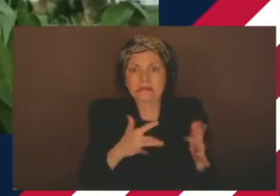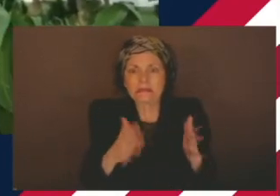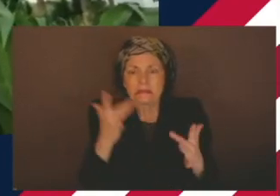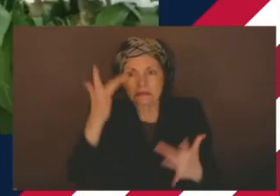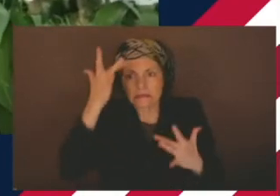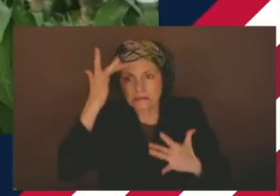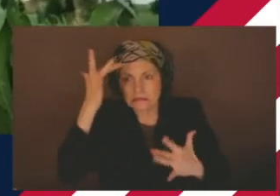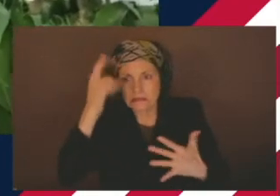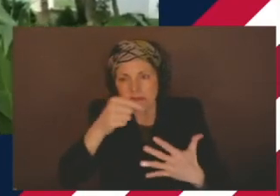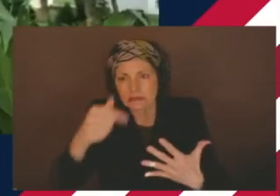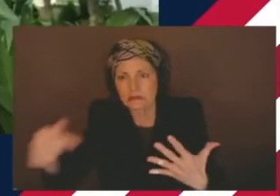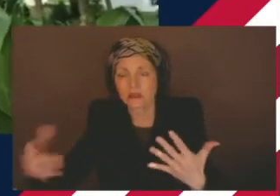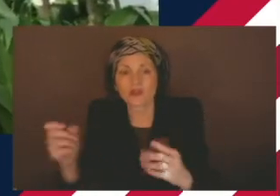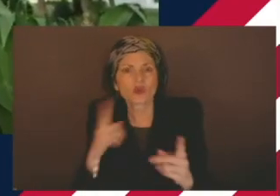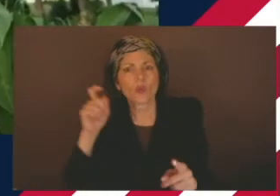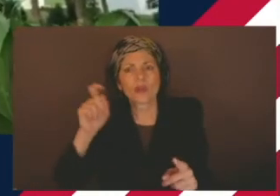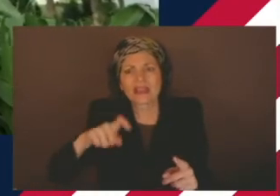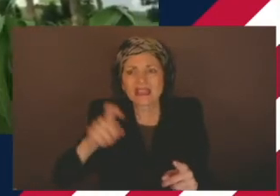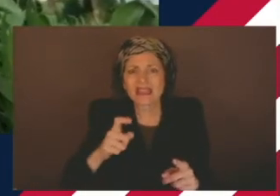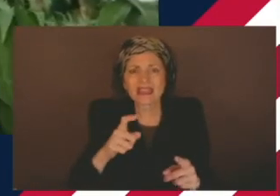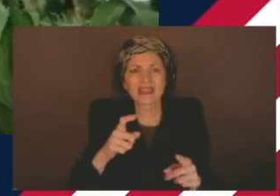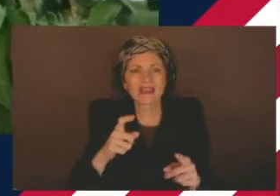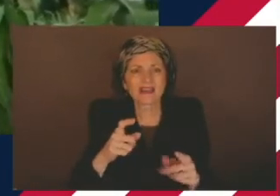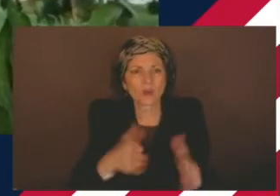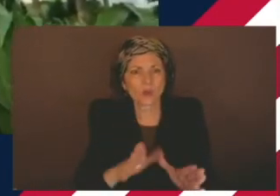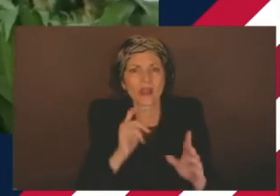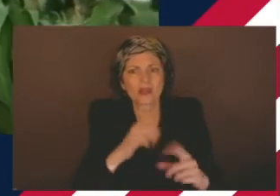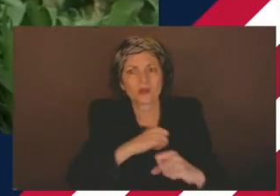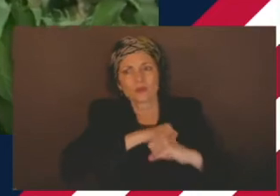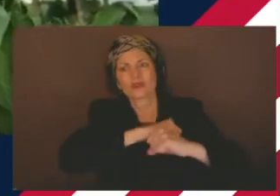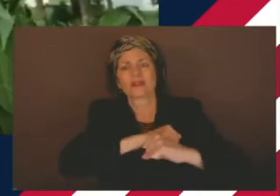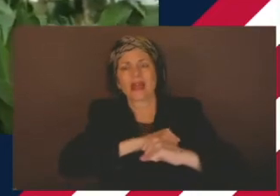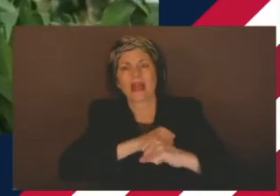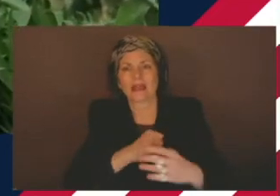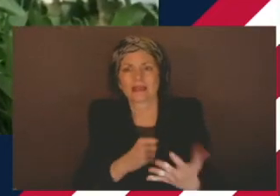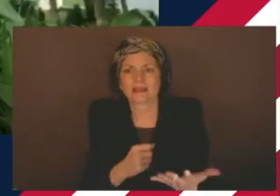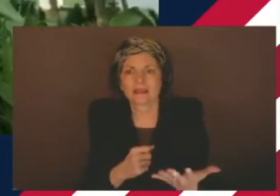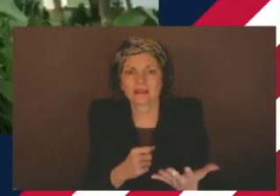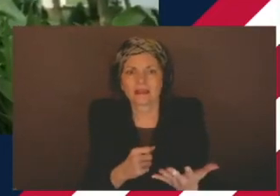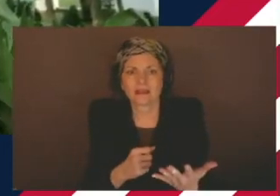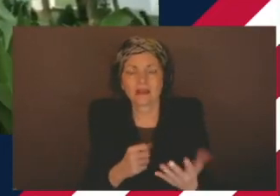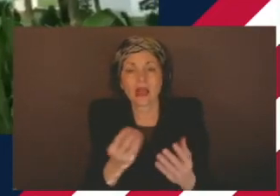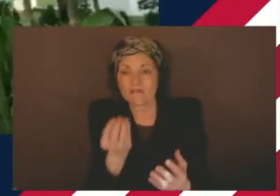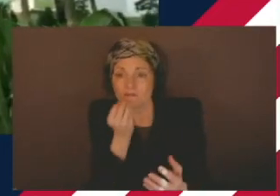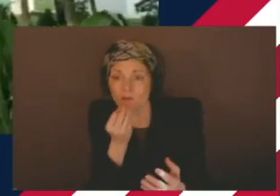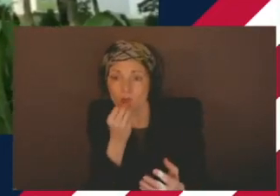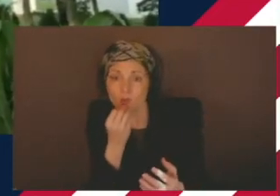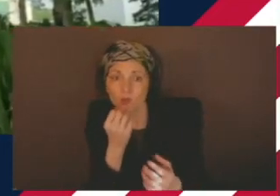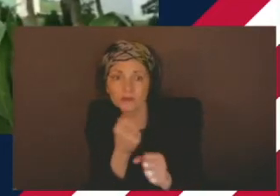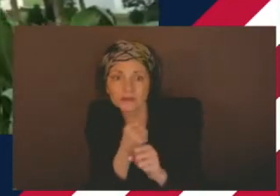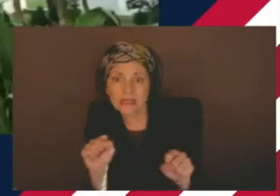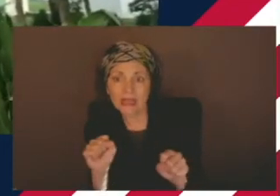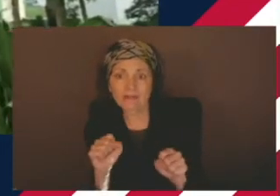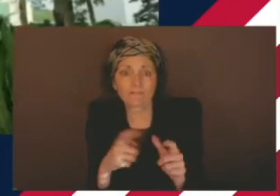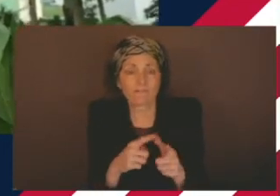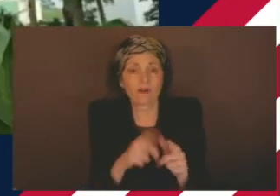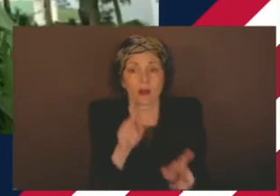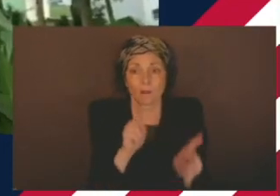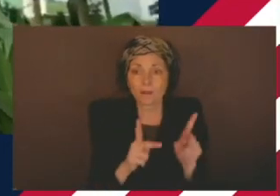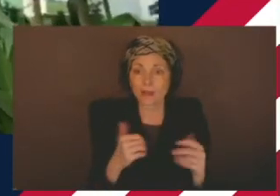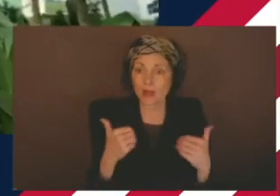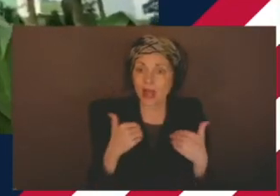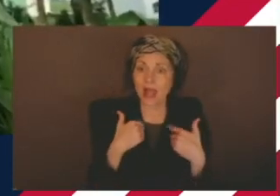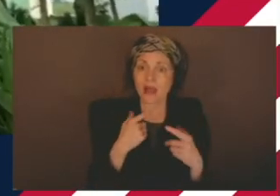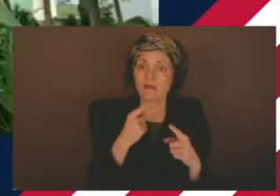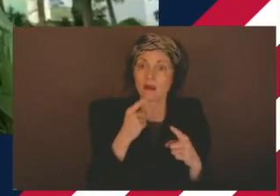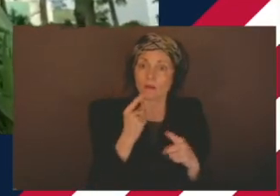the workers in the packing plants, and to make sure that there's food security and that consumers have a reliable source